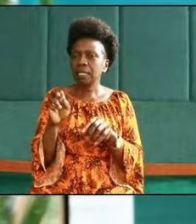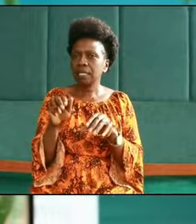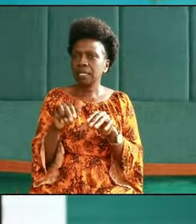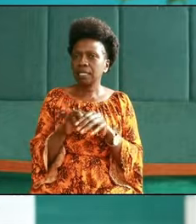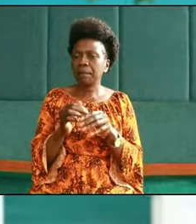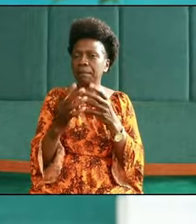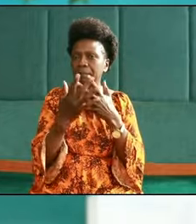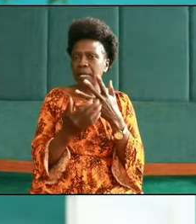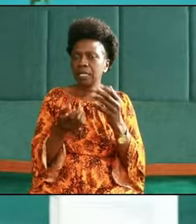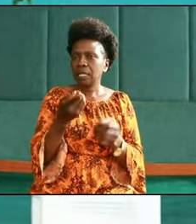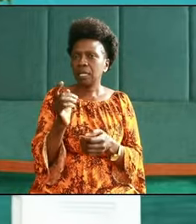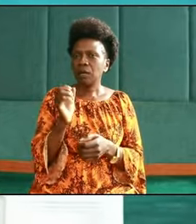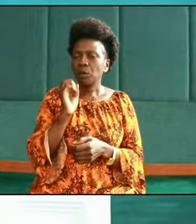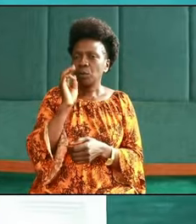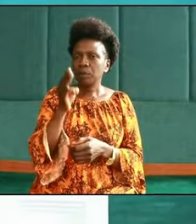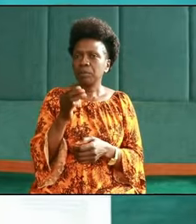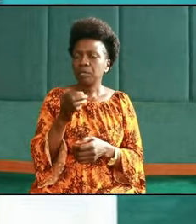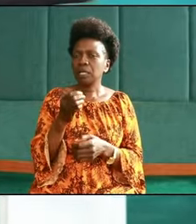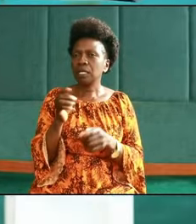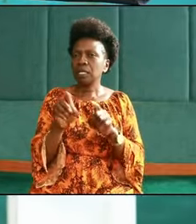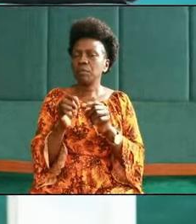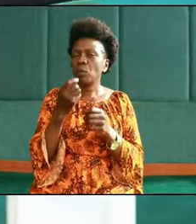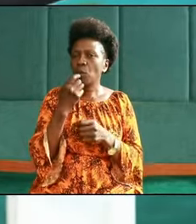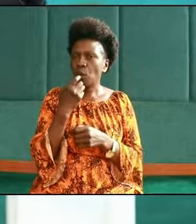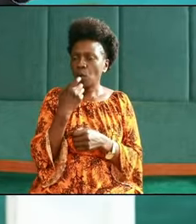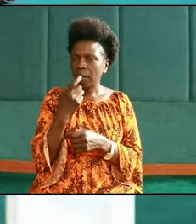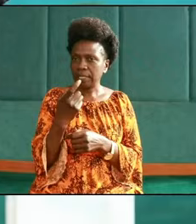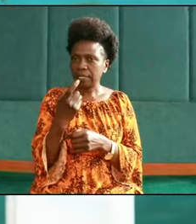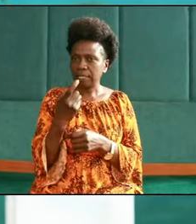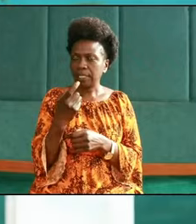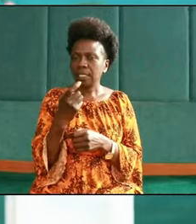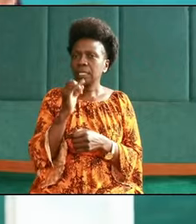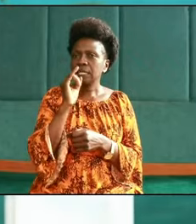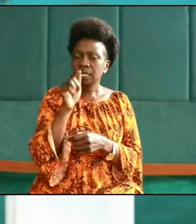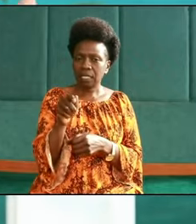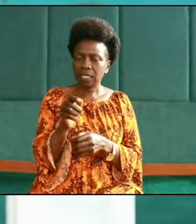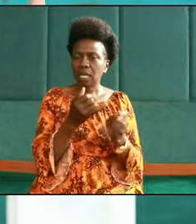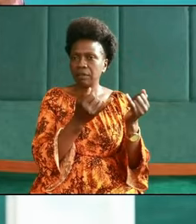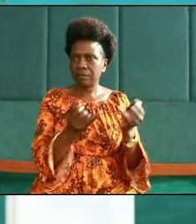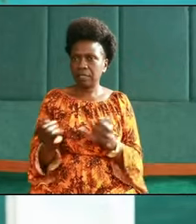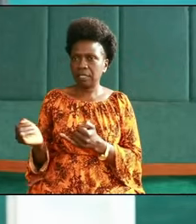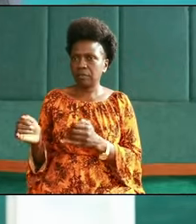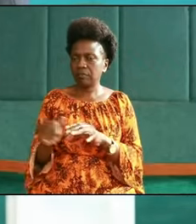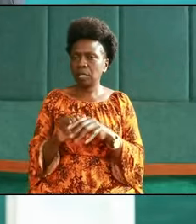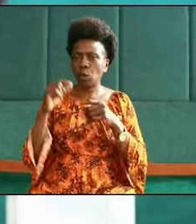crimson, they shall be as white." It is an invitation. He is the